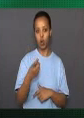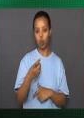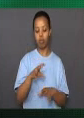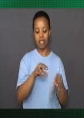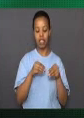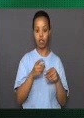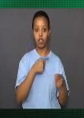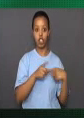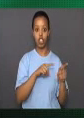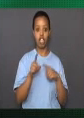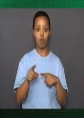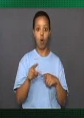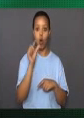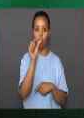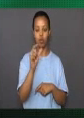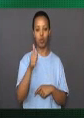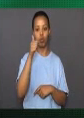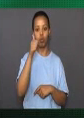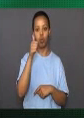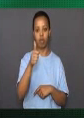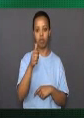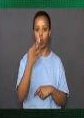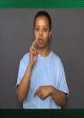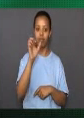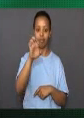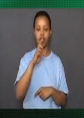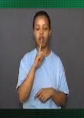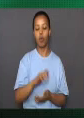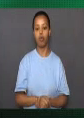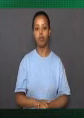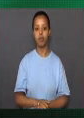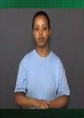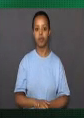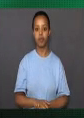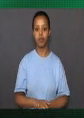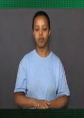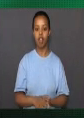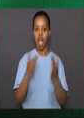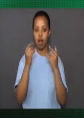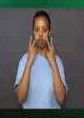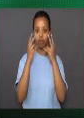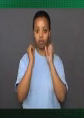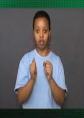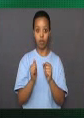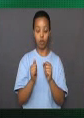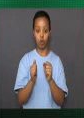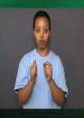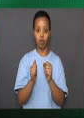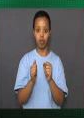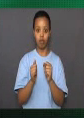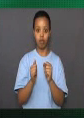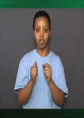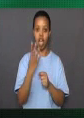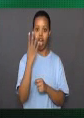gene is expressed by a lowercase e. As you can see, there are